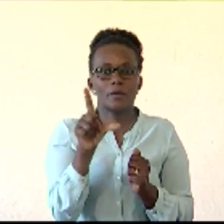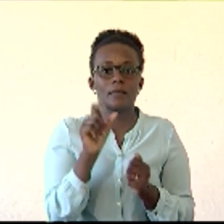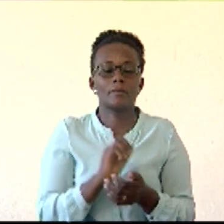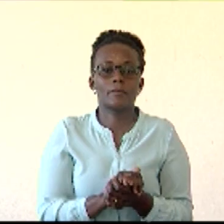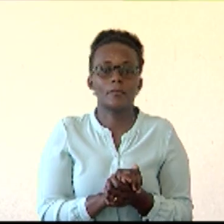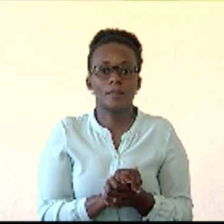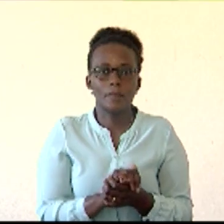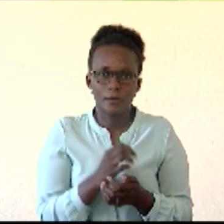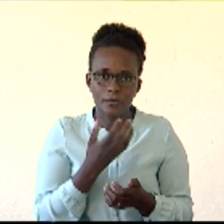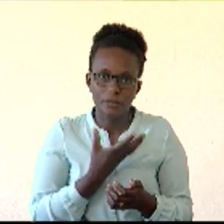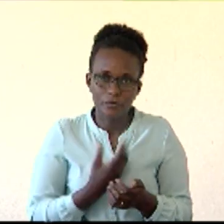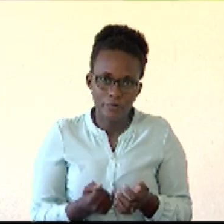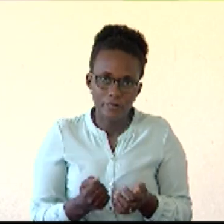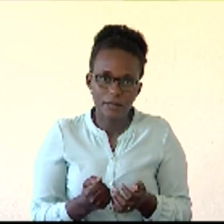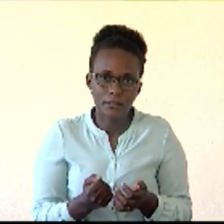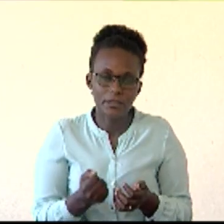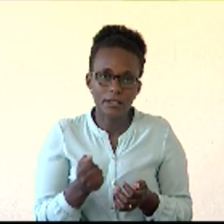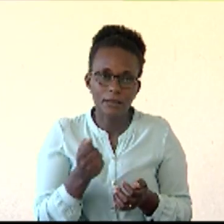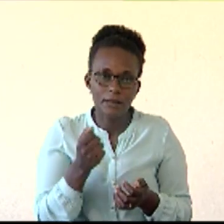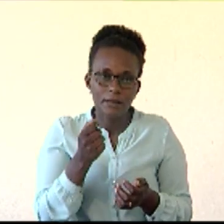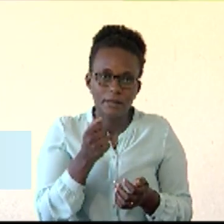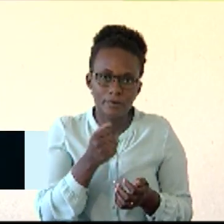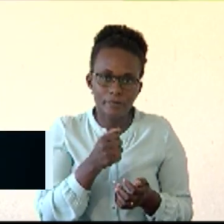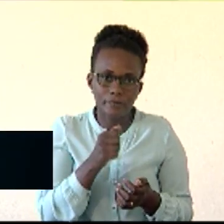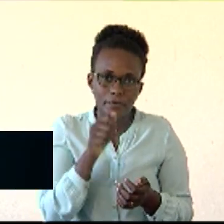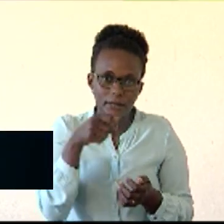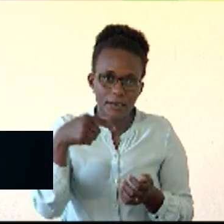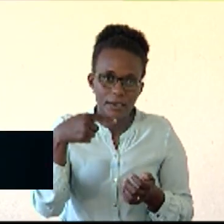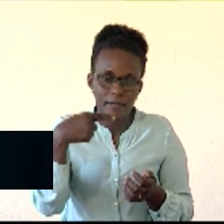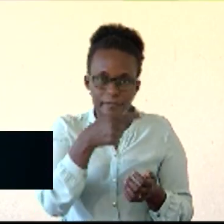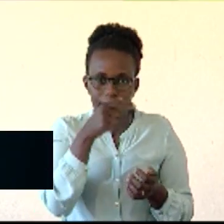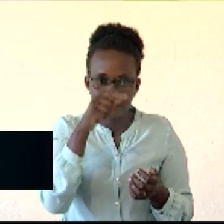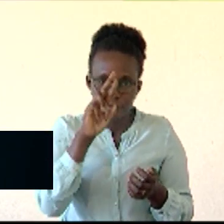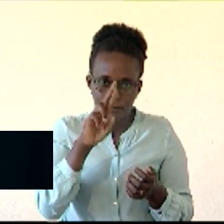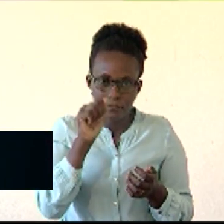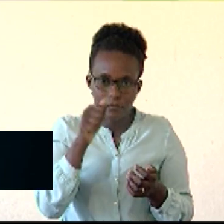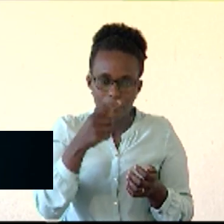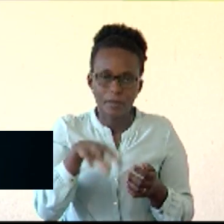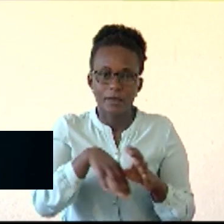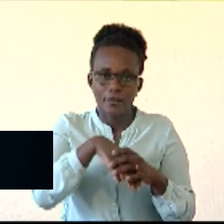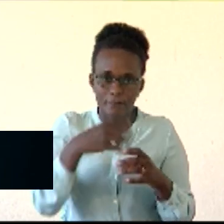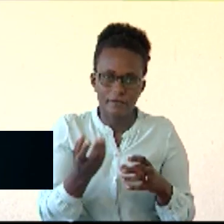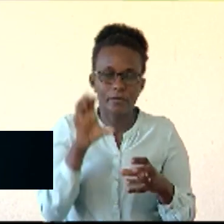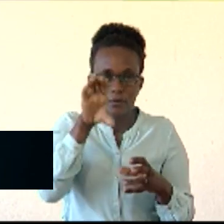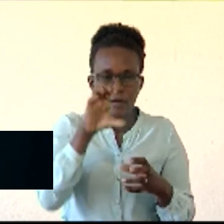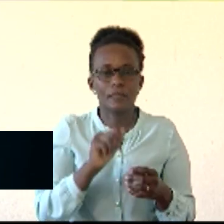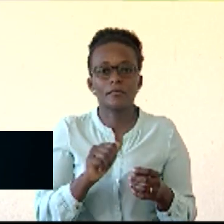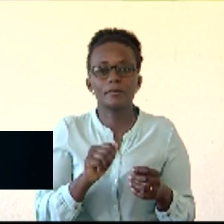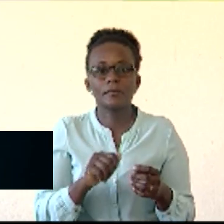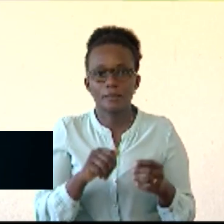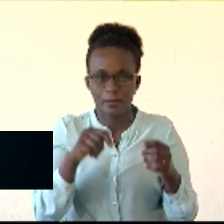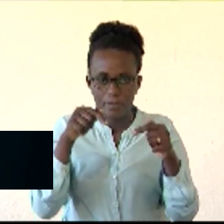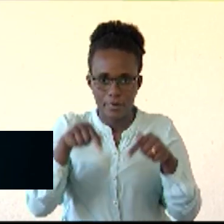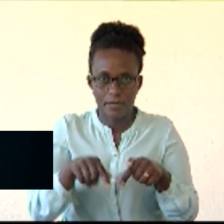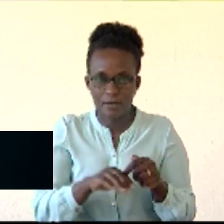have graphite, which is cathode. It is making up the lining of this diaphragm cell. And then you have